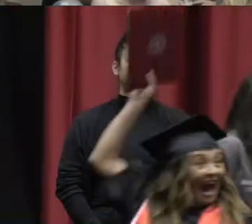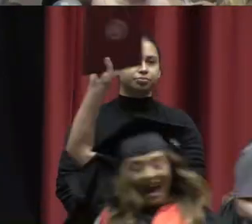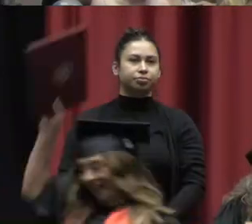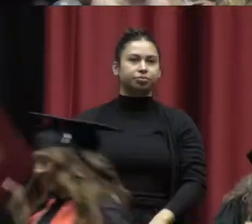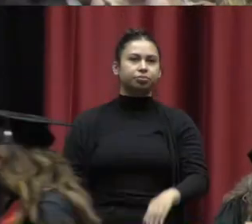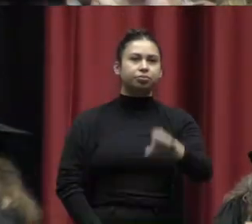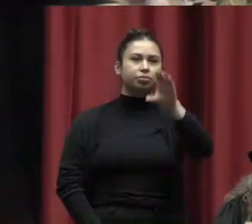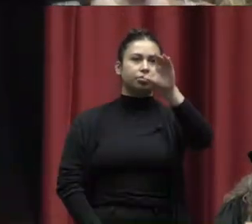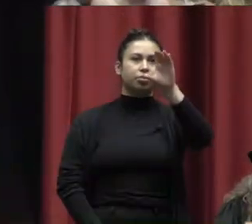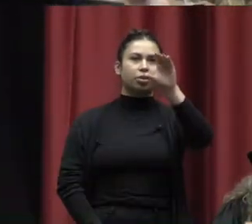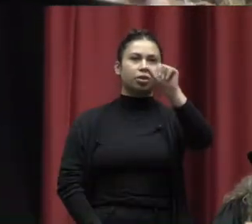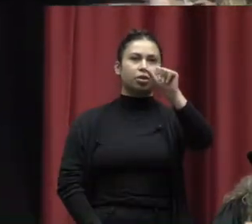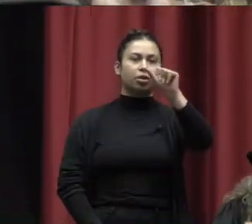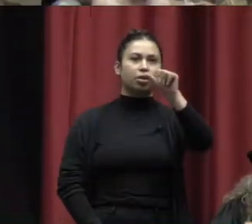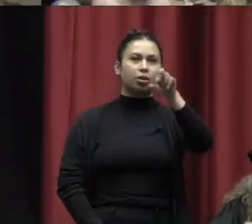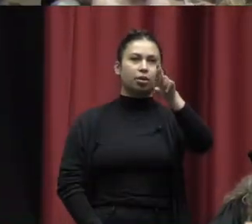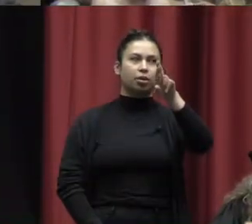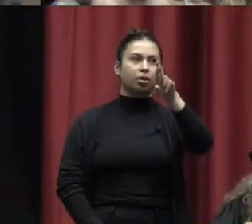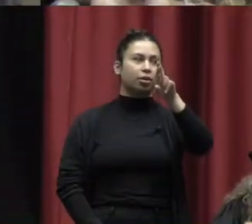Carrie Lucero.